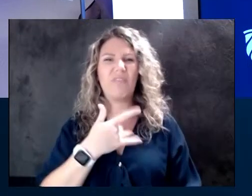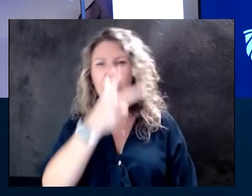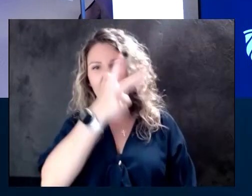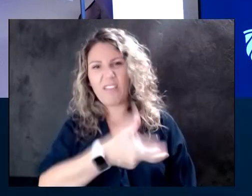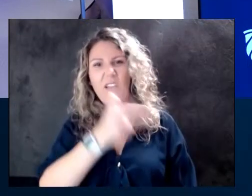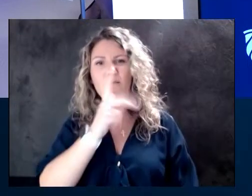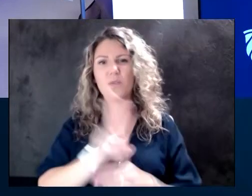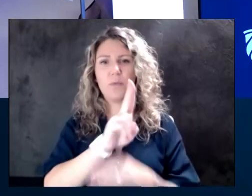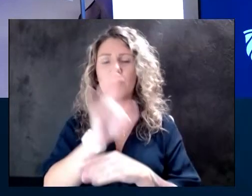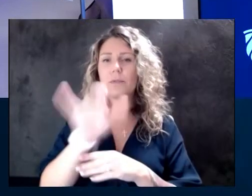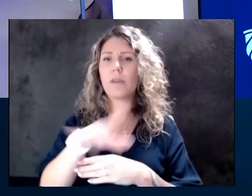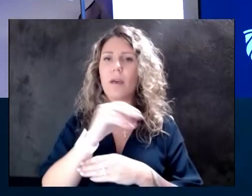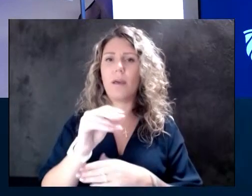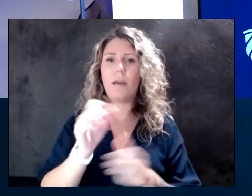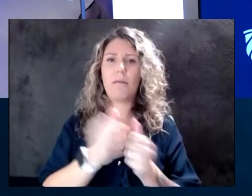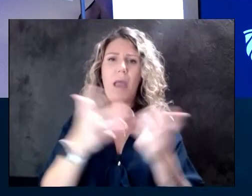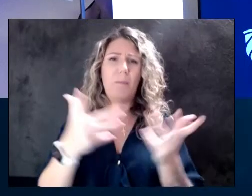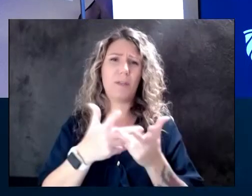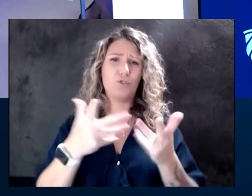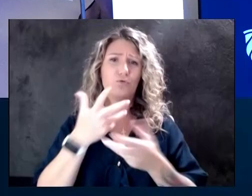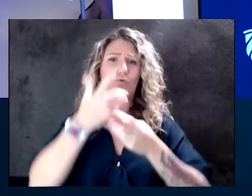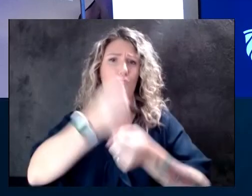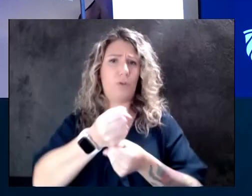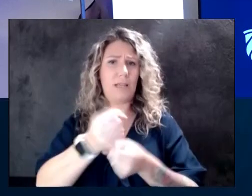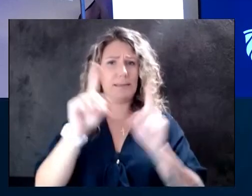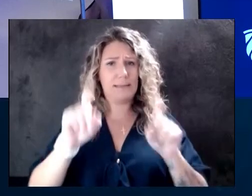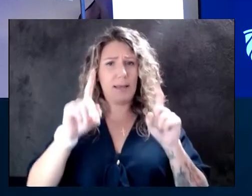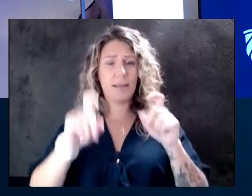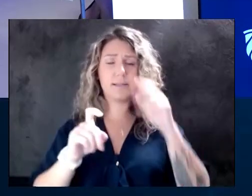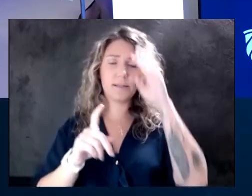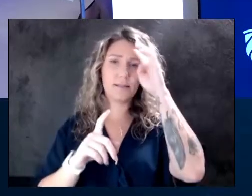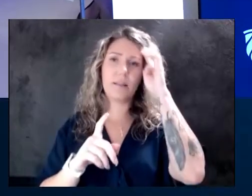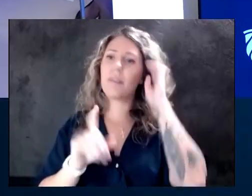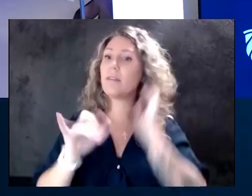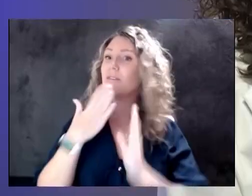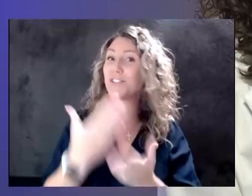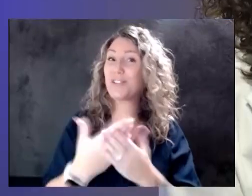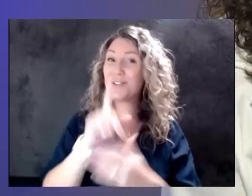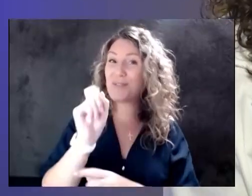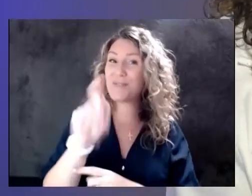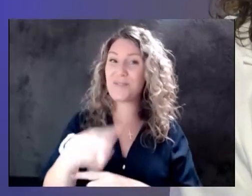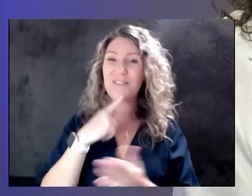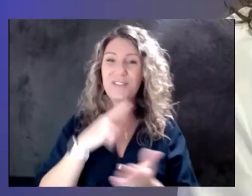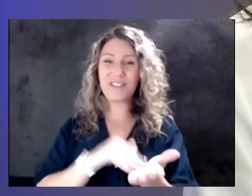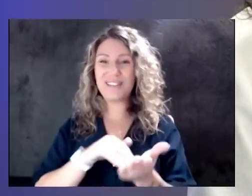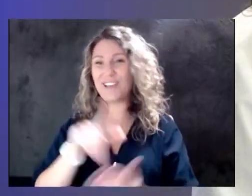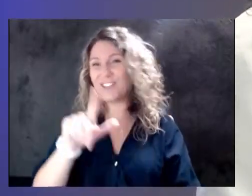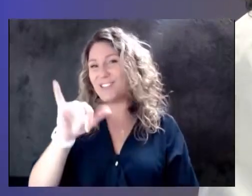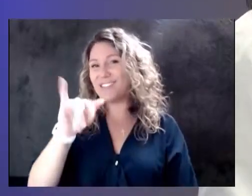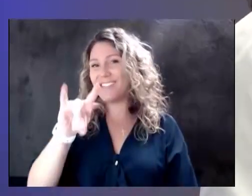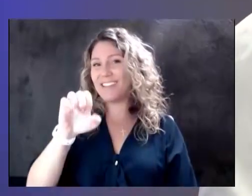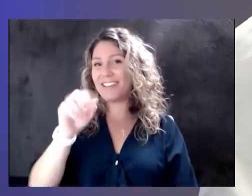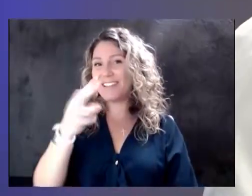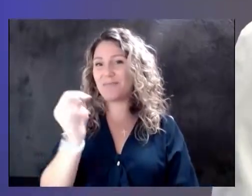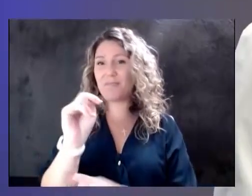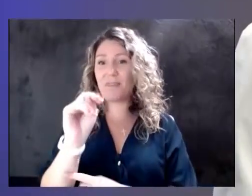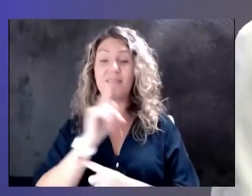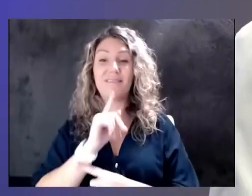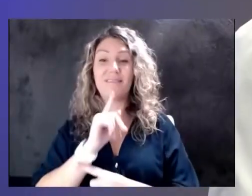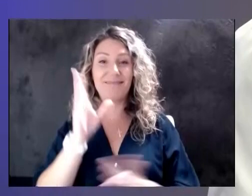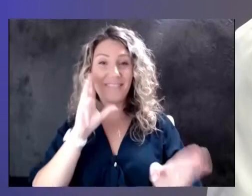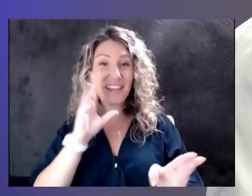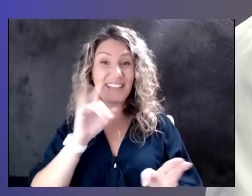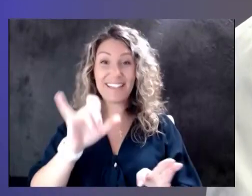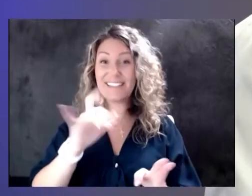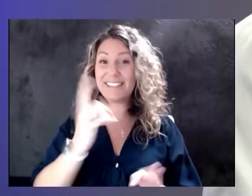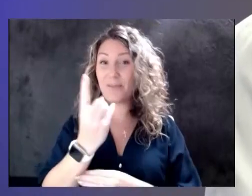and how much can we trust them? Perfect question for Dr. Liesman today. Yeah, definitely something that we can talk about in